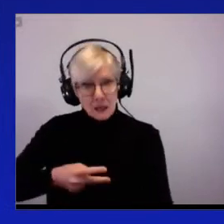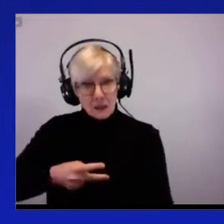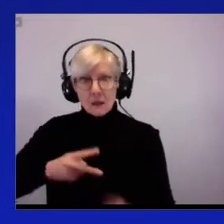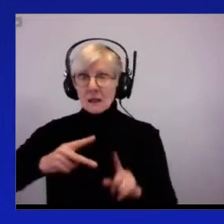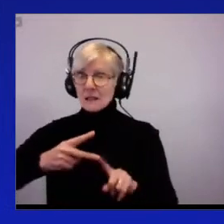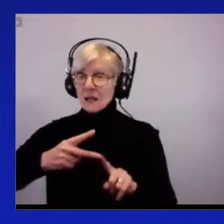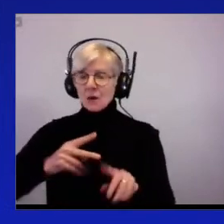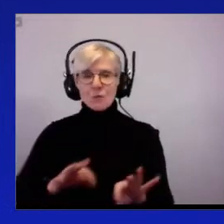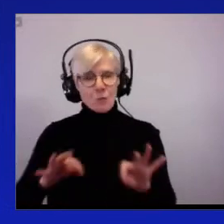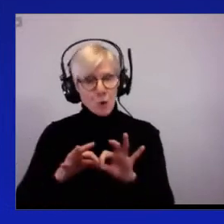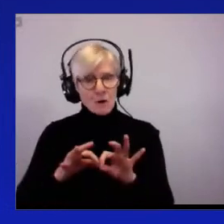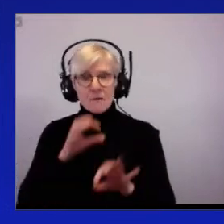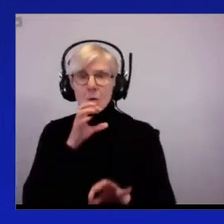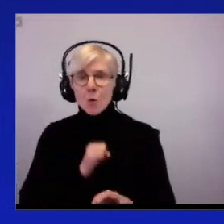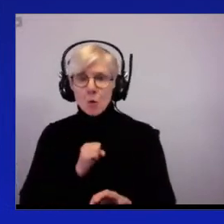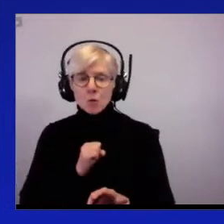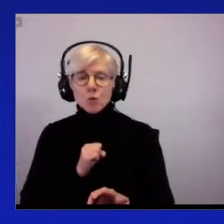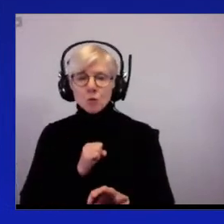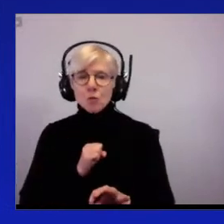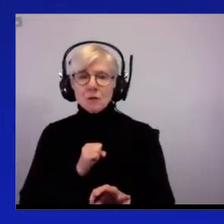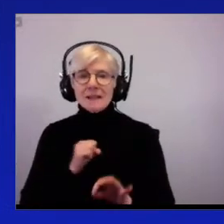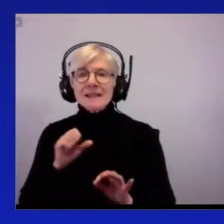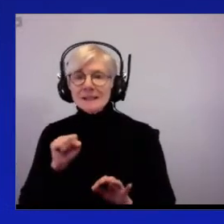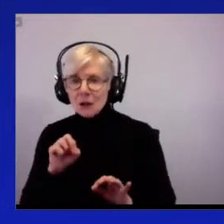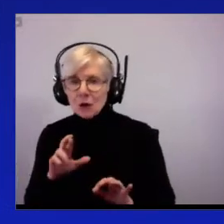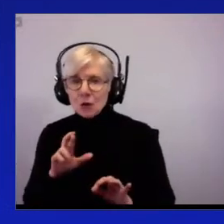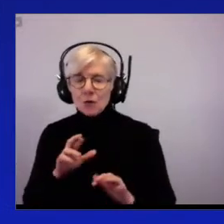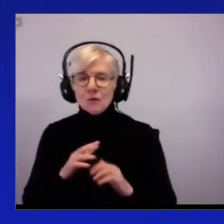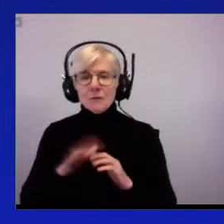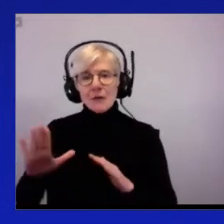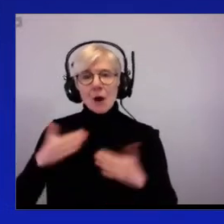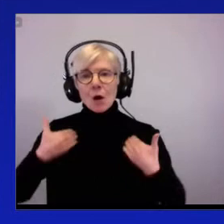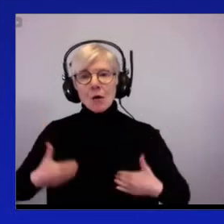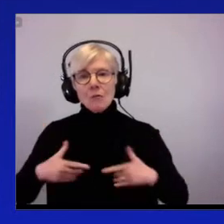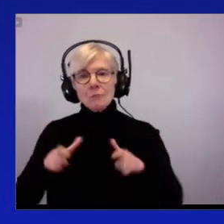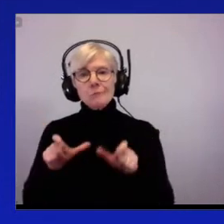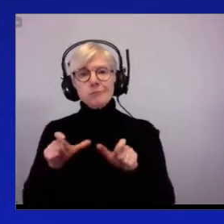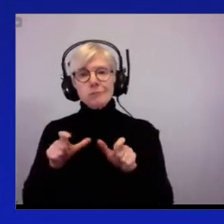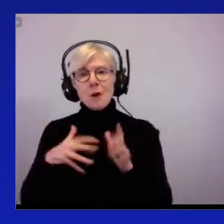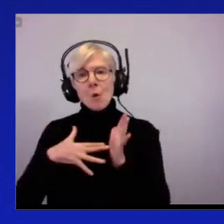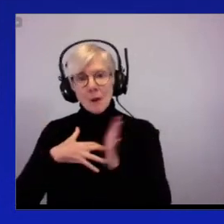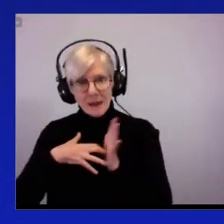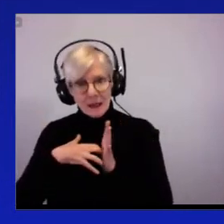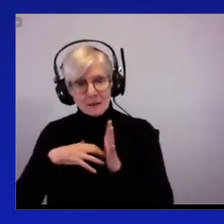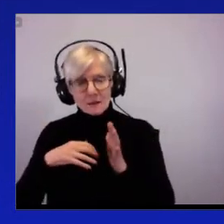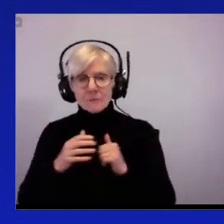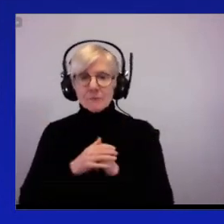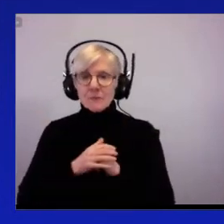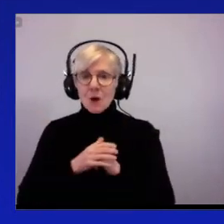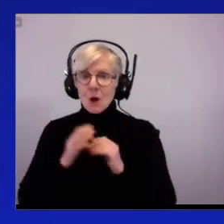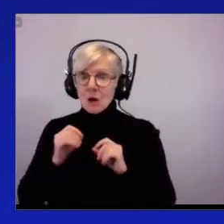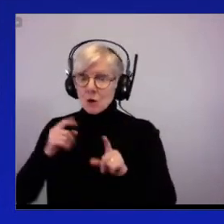in older adults who may mount less of an immune response. Again, no one studied this specifically with this vaccine